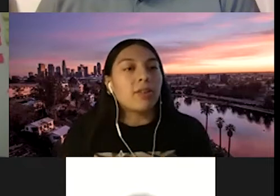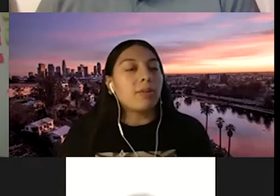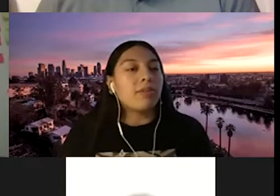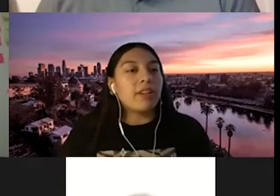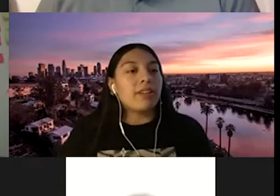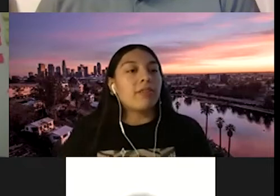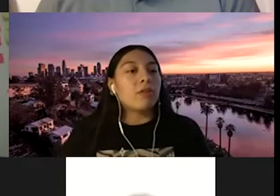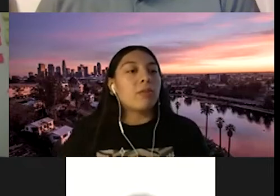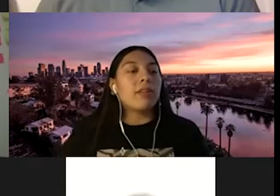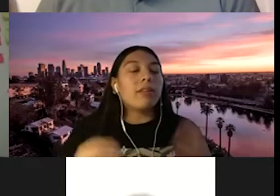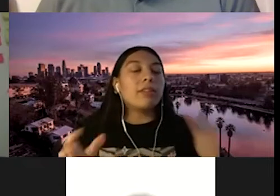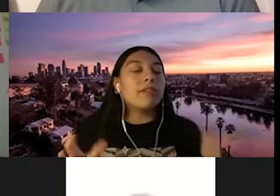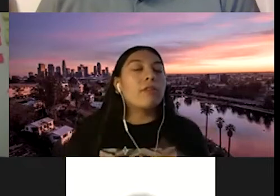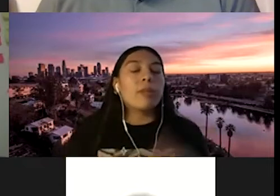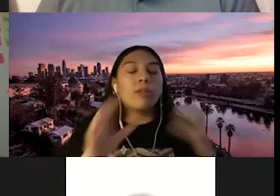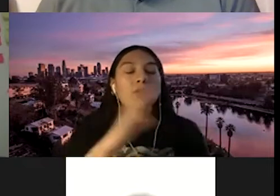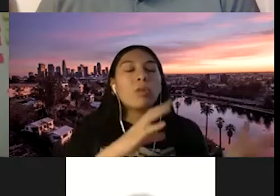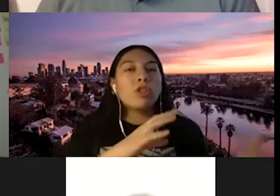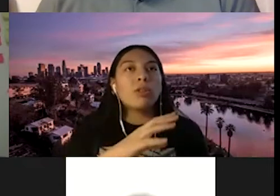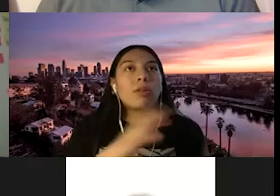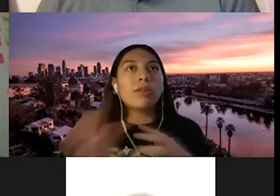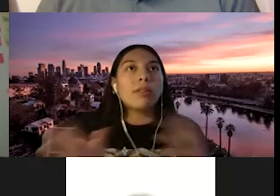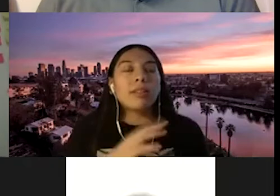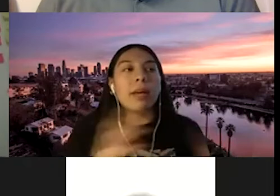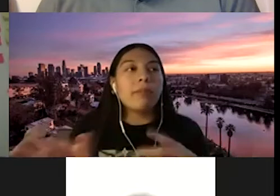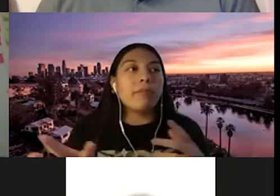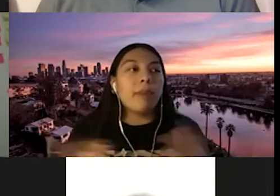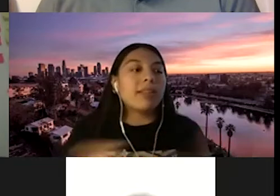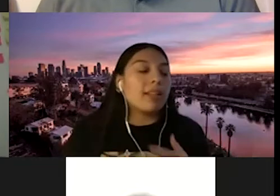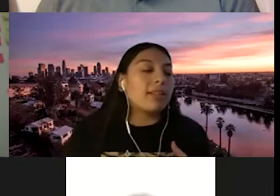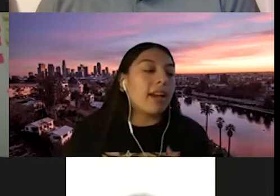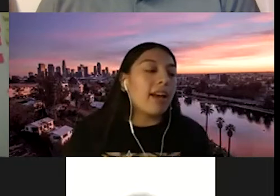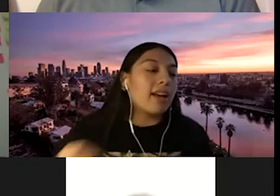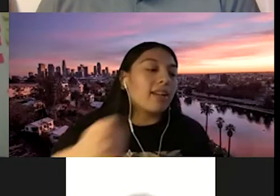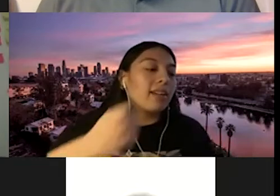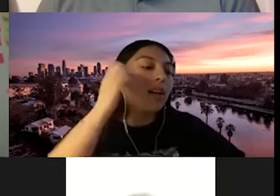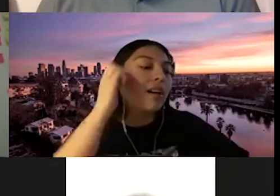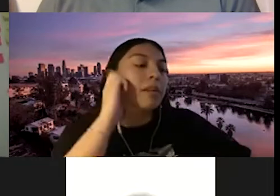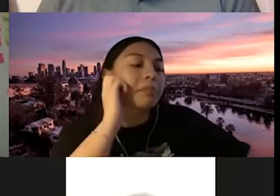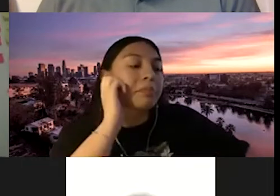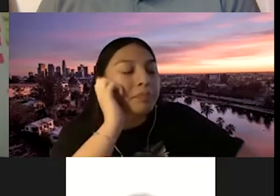So it was very difficult for me to switch those type of mindsets that I had.